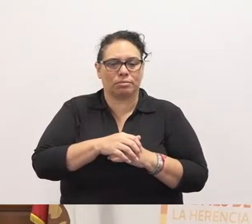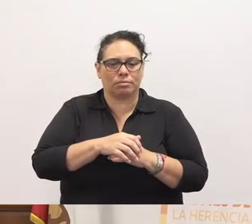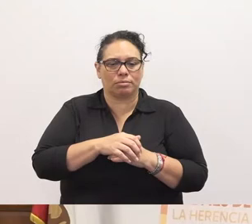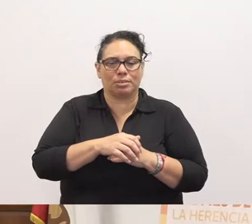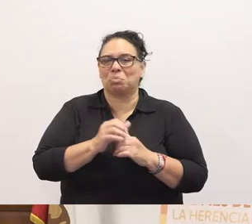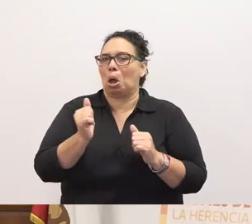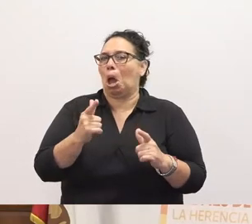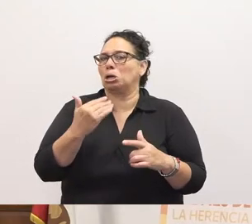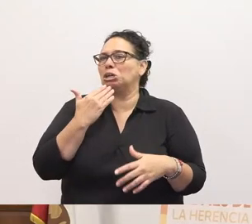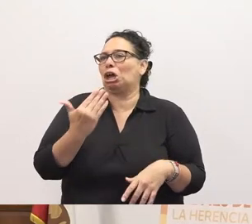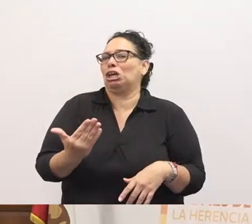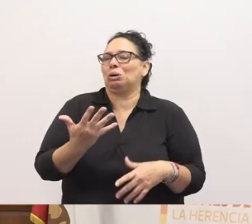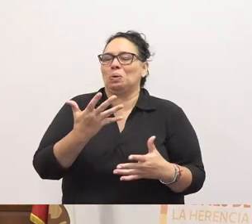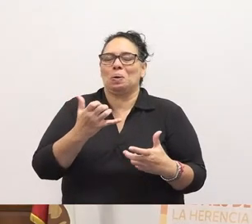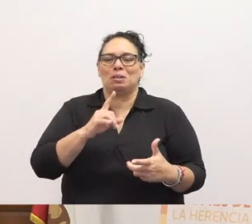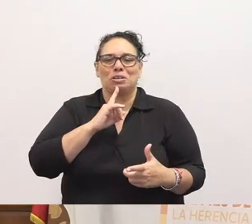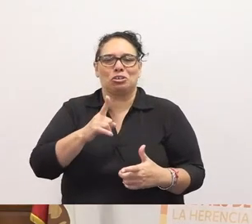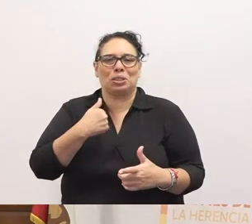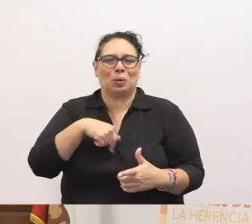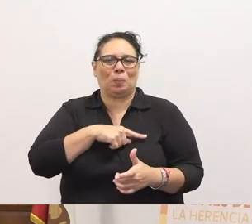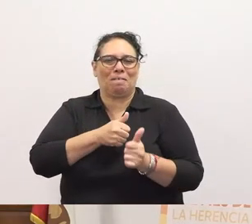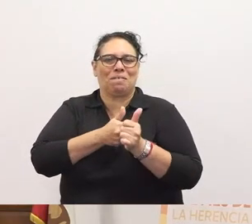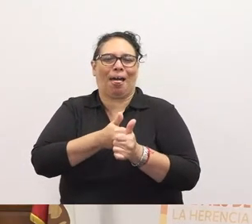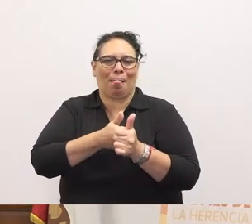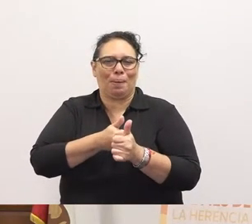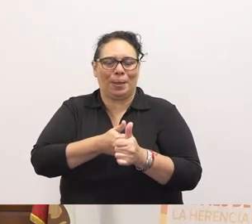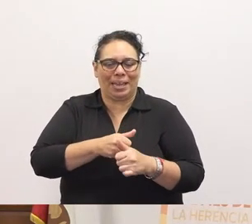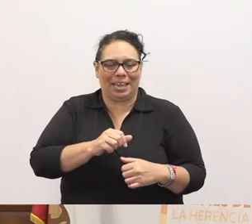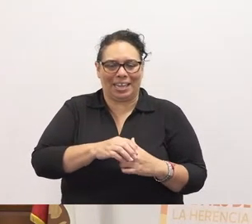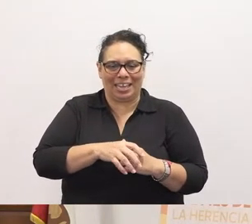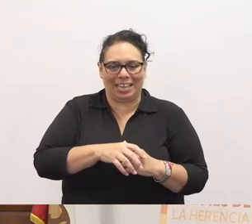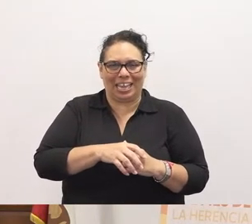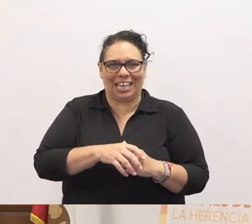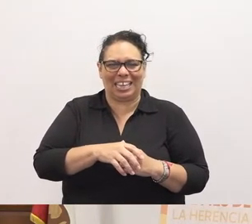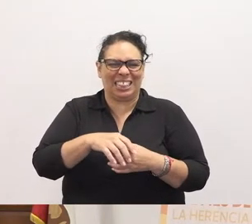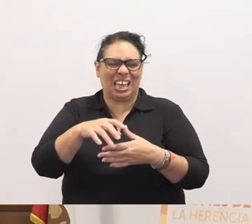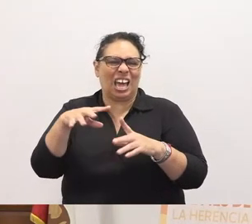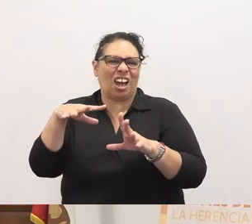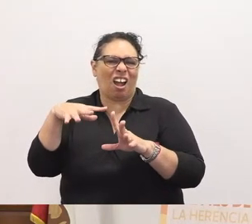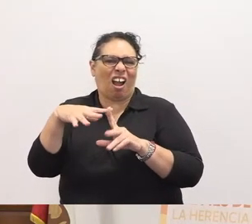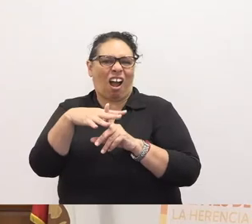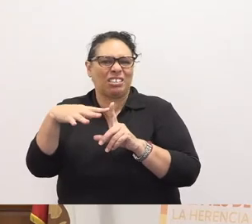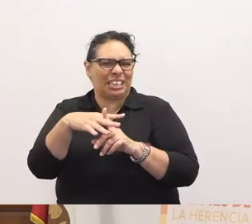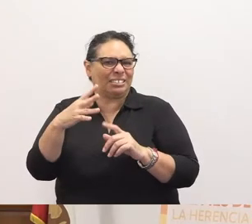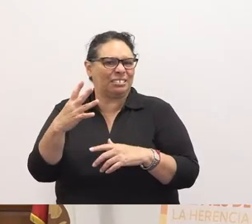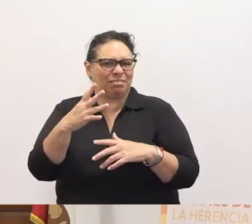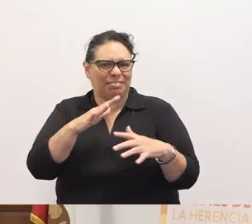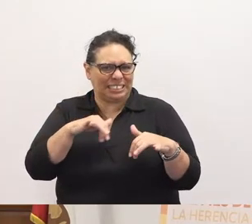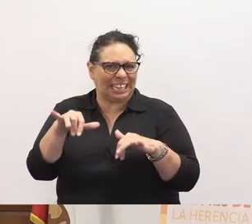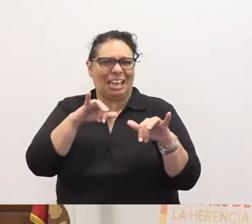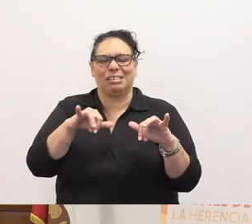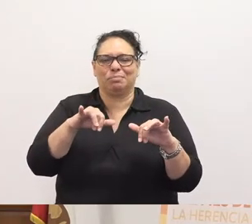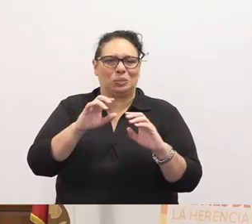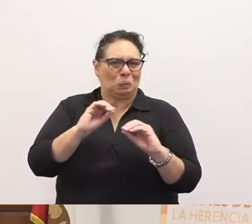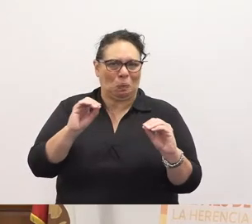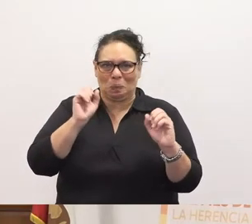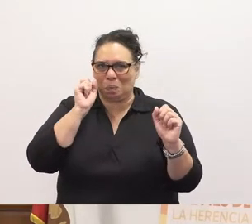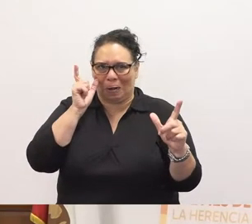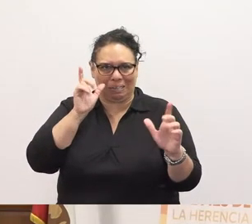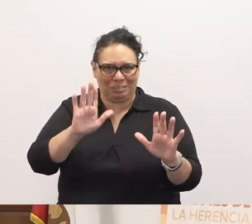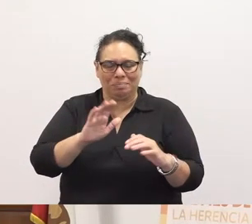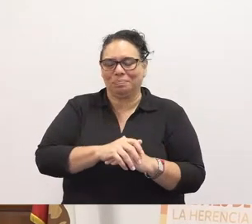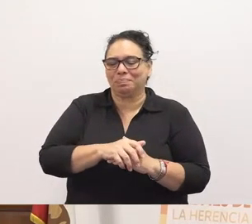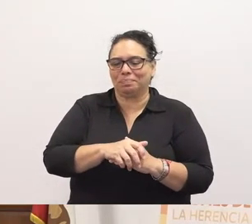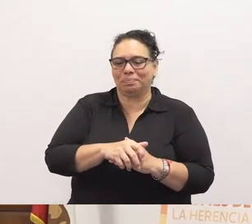All good. We just want to make sure that we're following. Content. I promise you, there's no surprises. Yeah.